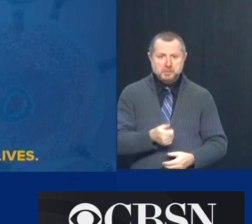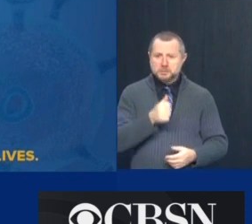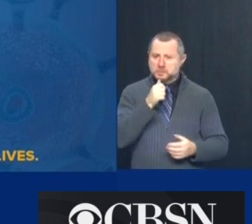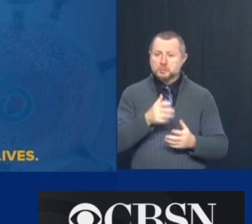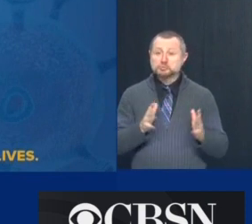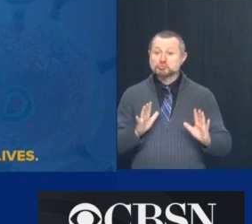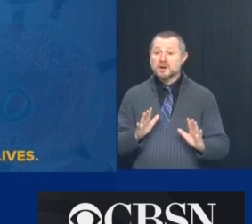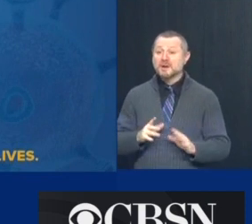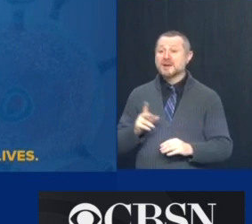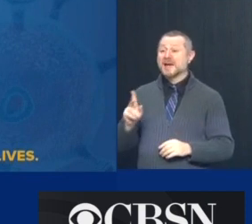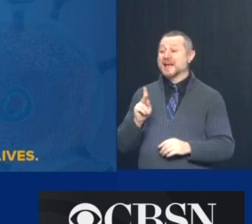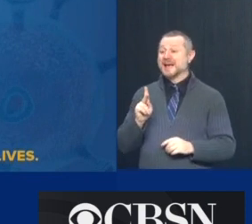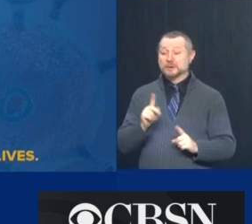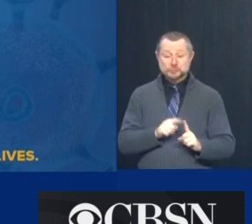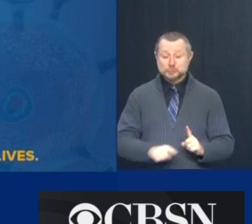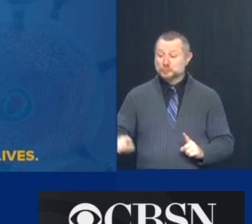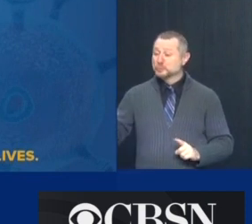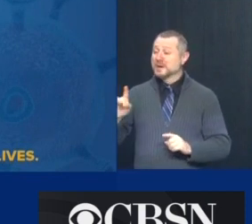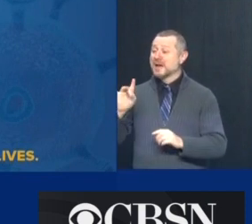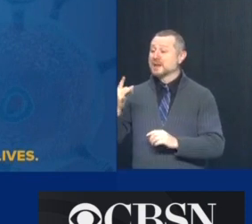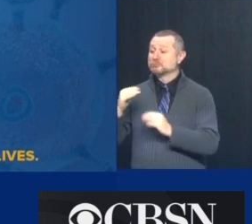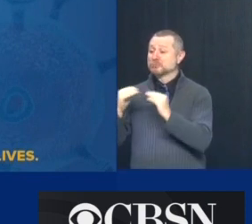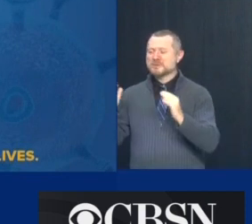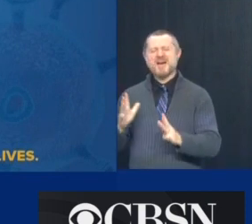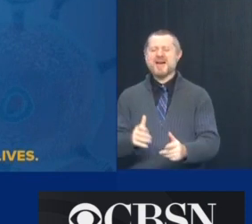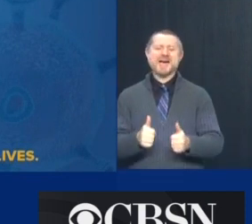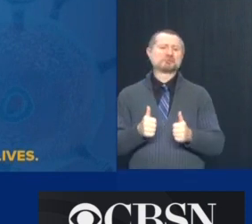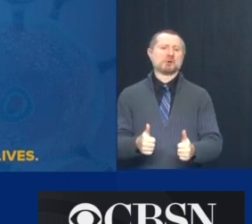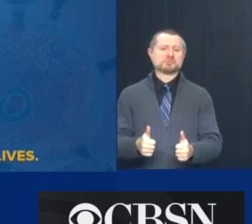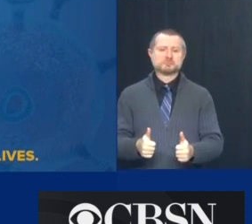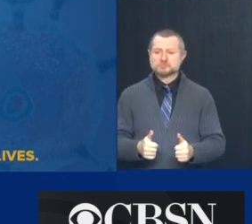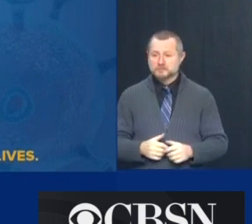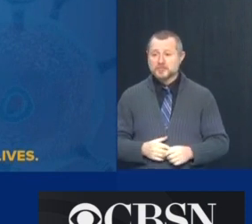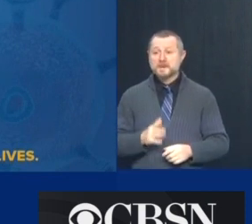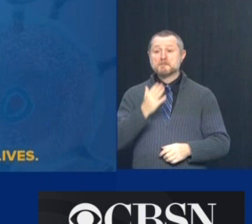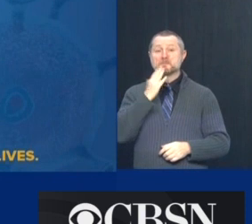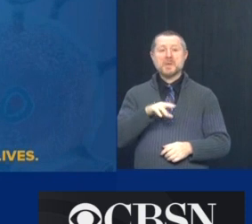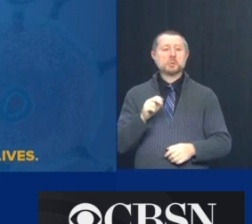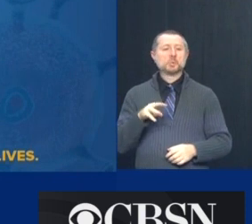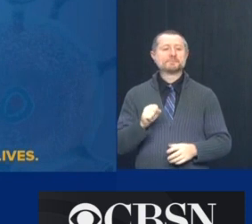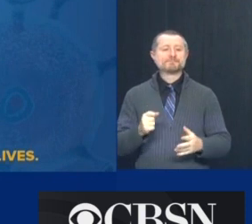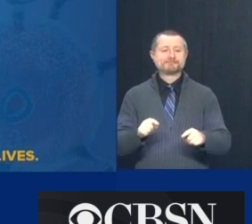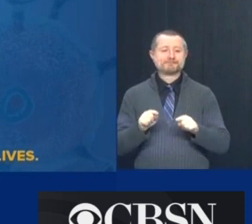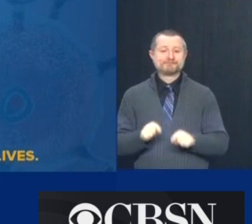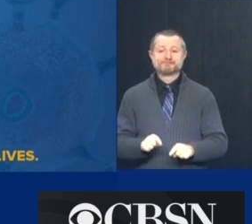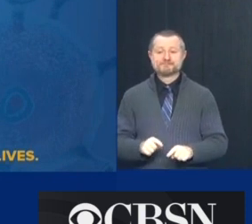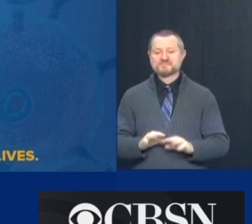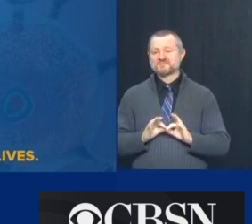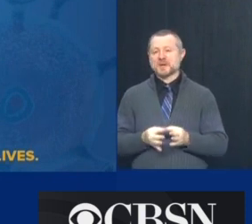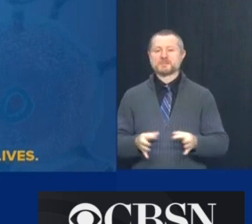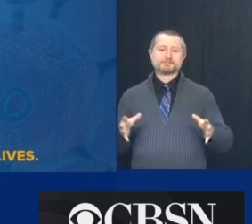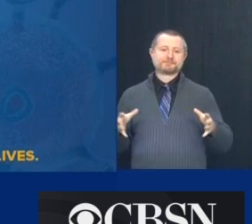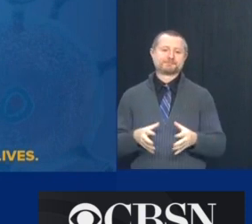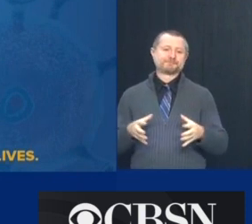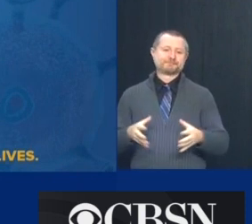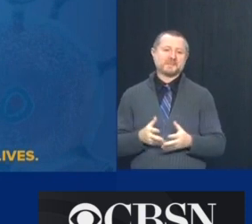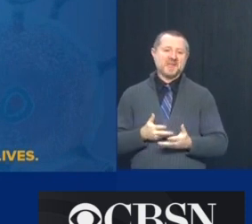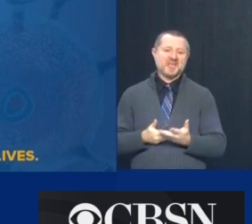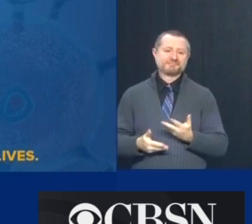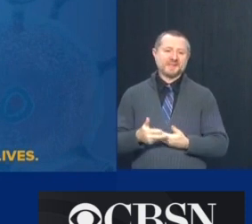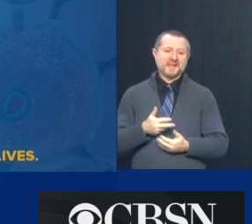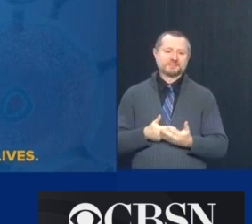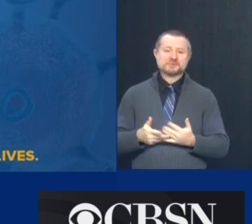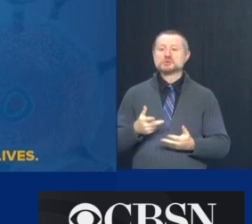K-8. Really bad news, family gatherings and smaller social gatherings have